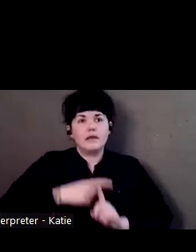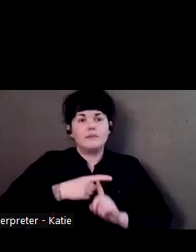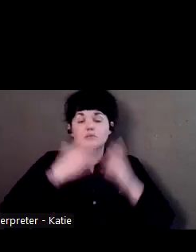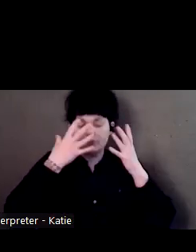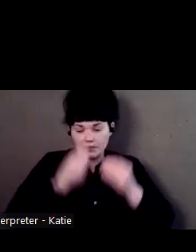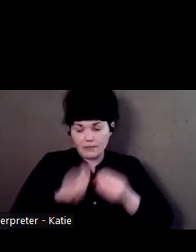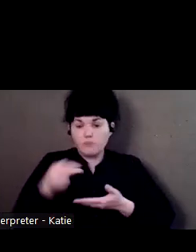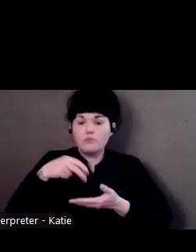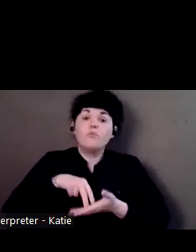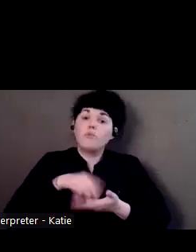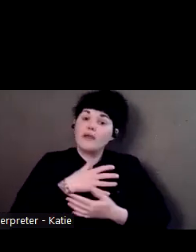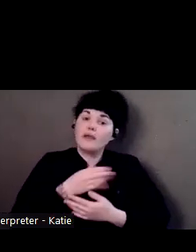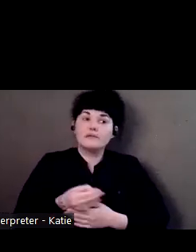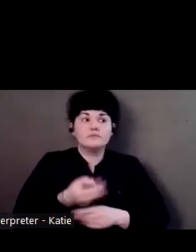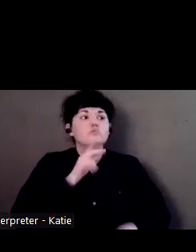coughing.